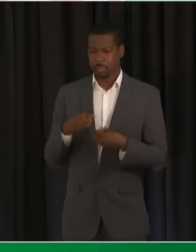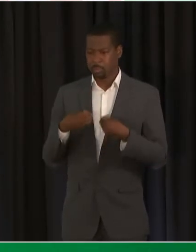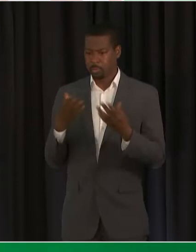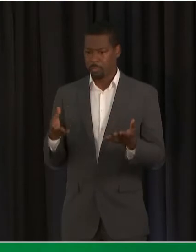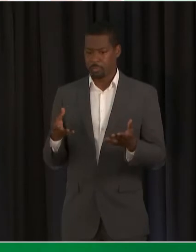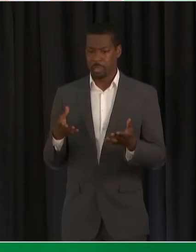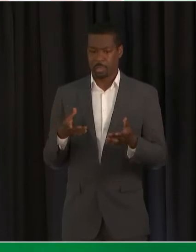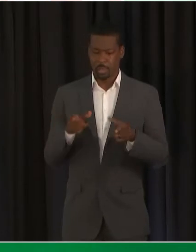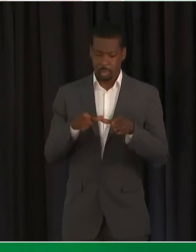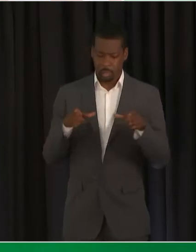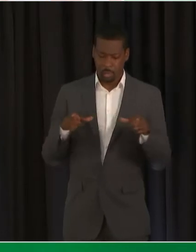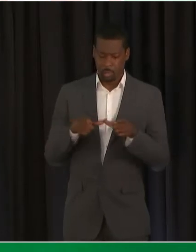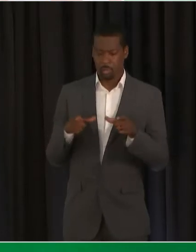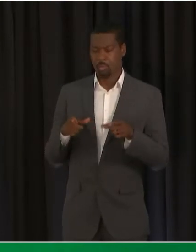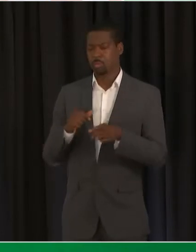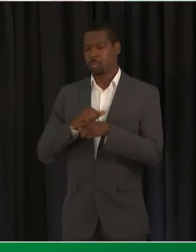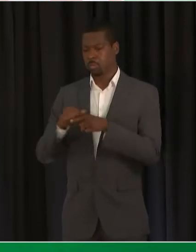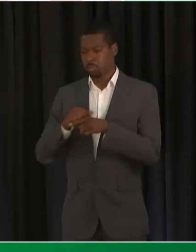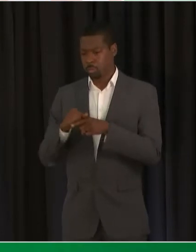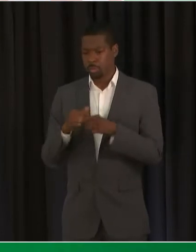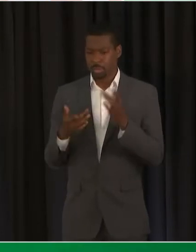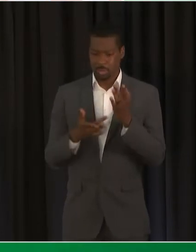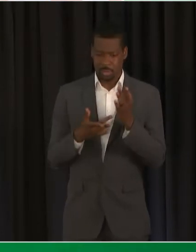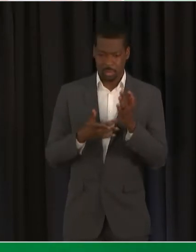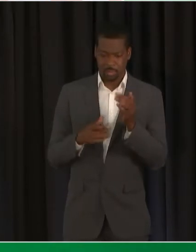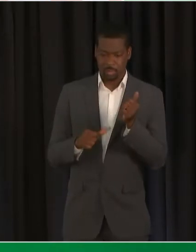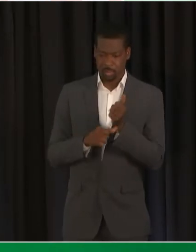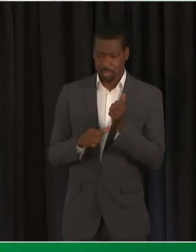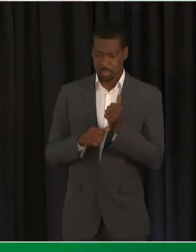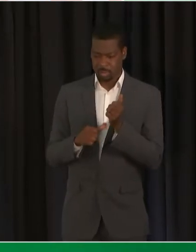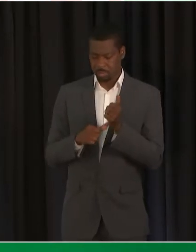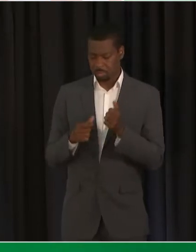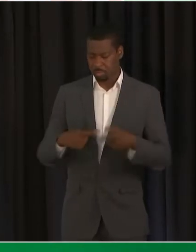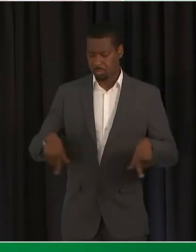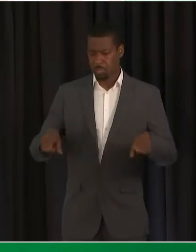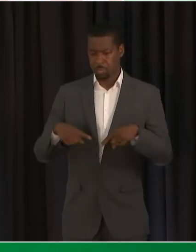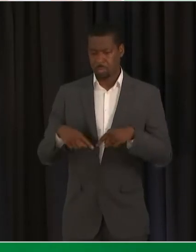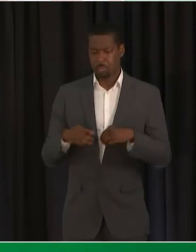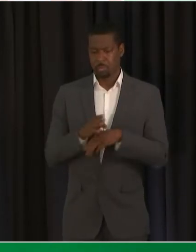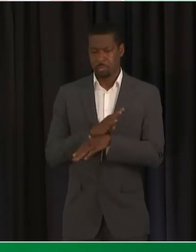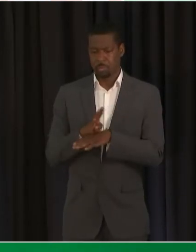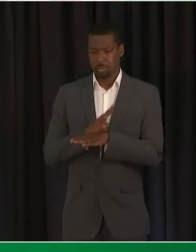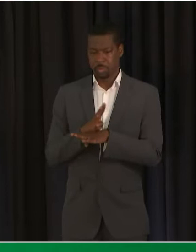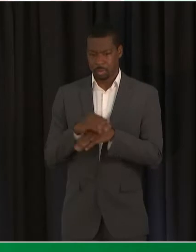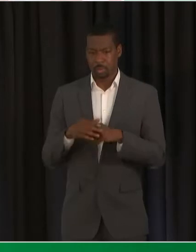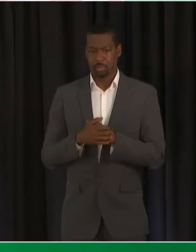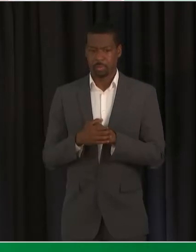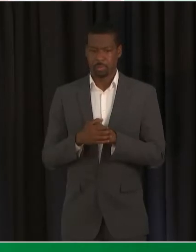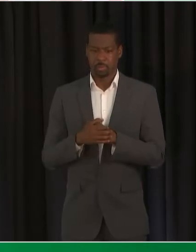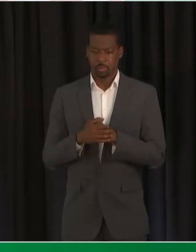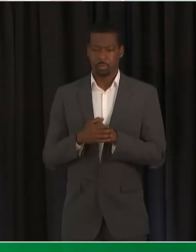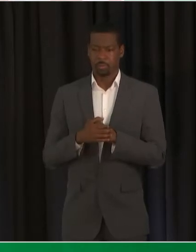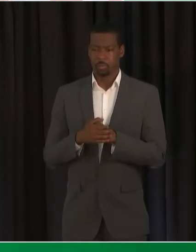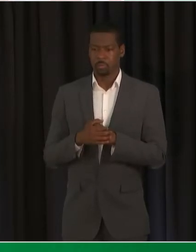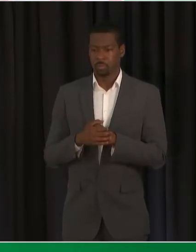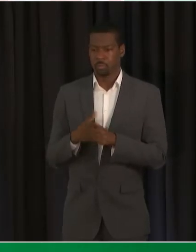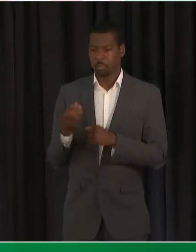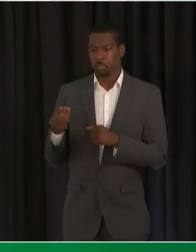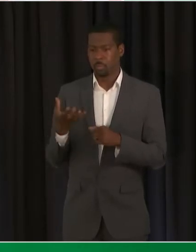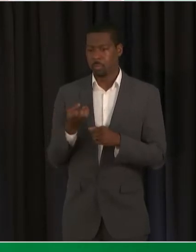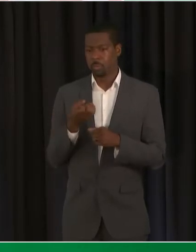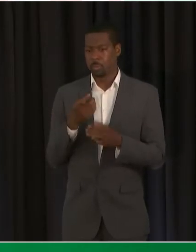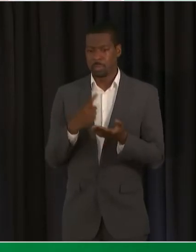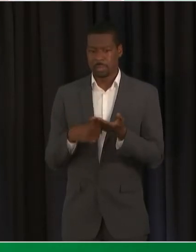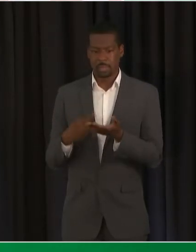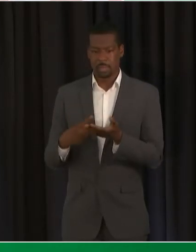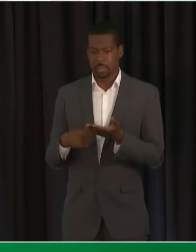local and very direct training and technical assistance to our business communities. But where we've really been busy lately, and we're going to move quickly into